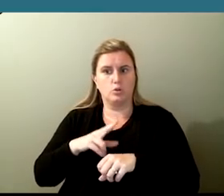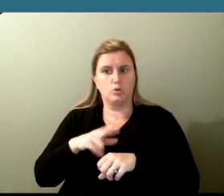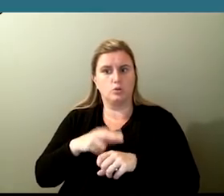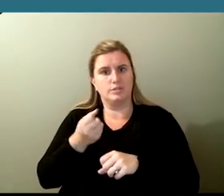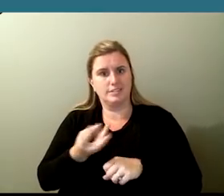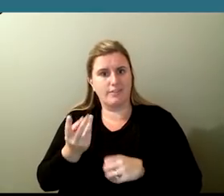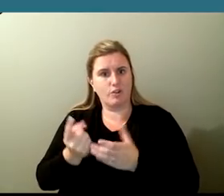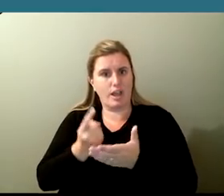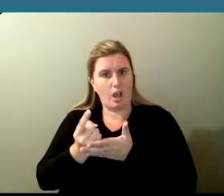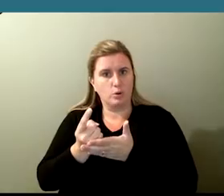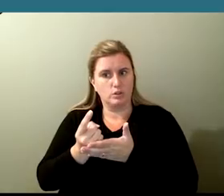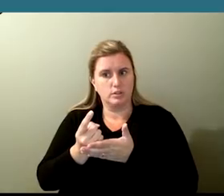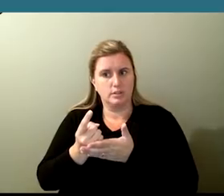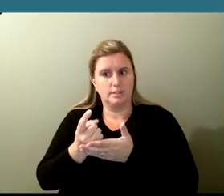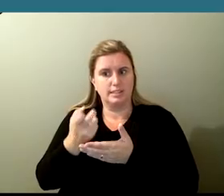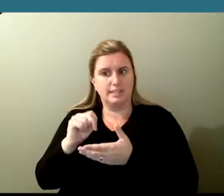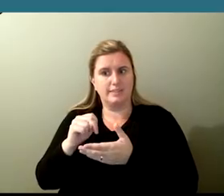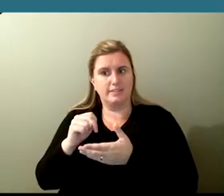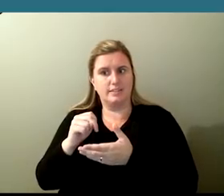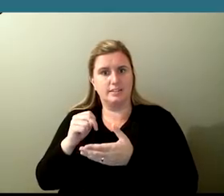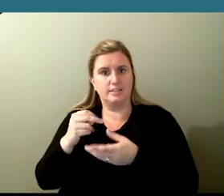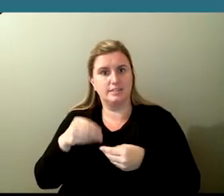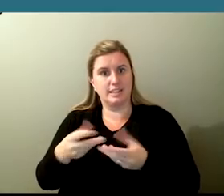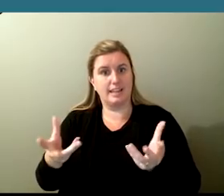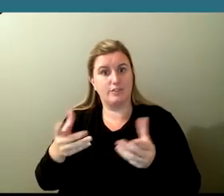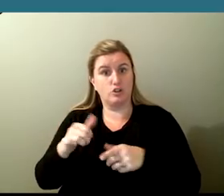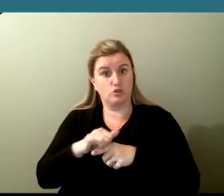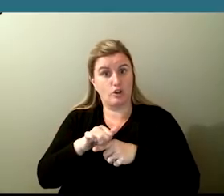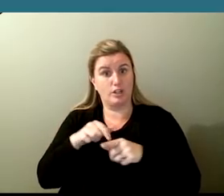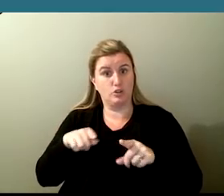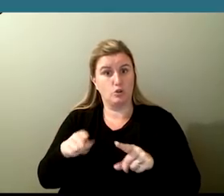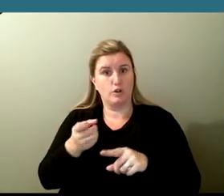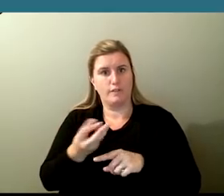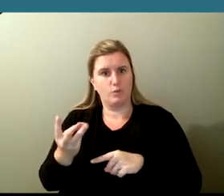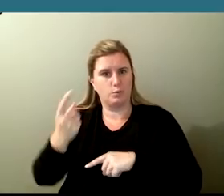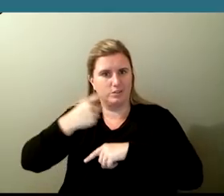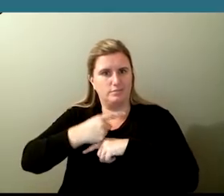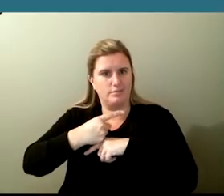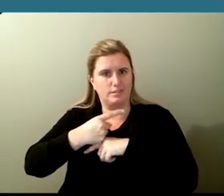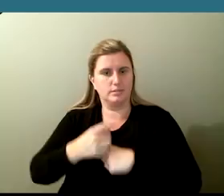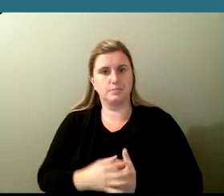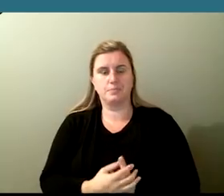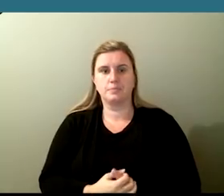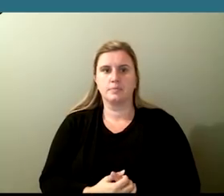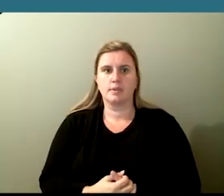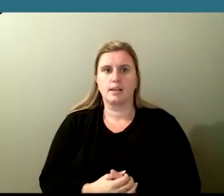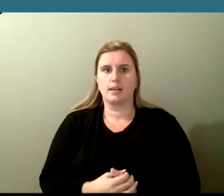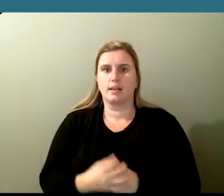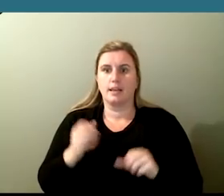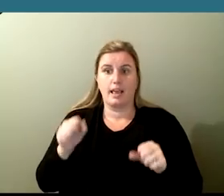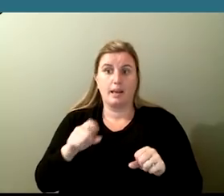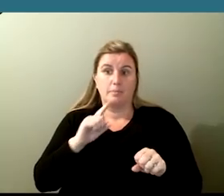several hours and even the delivery of the training over the course of multiple days. So they can be